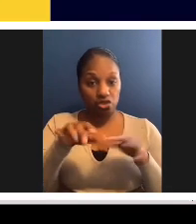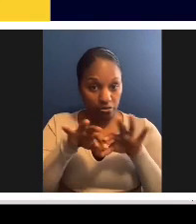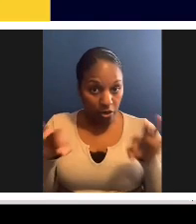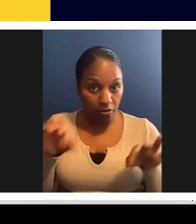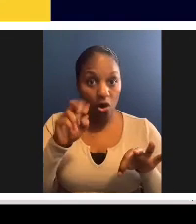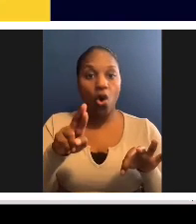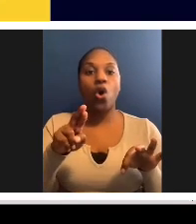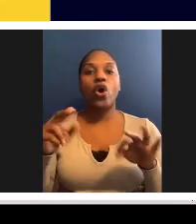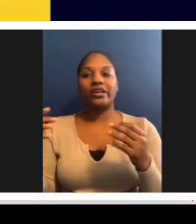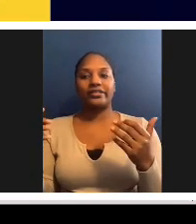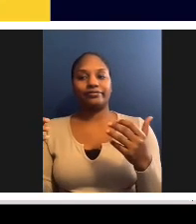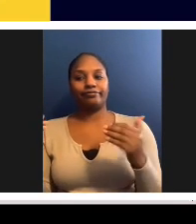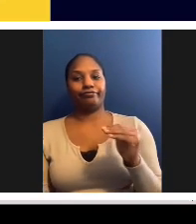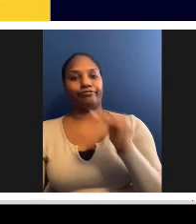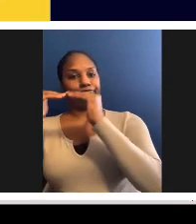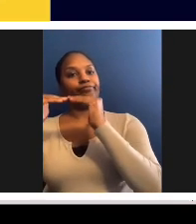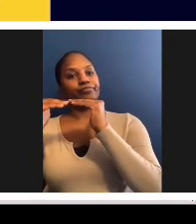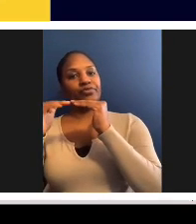an equivalency.